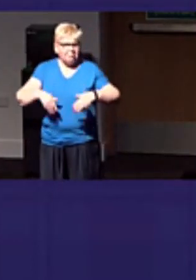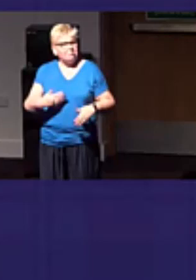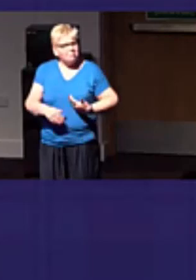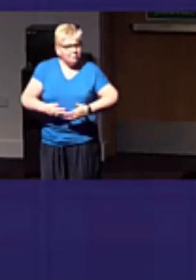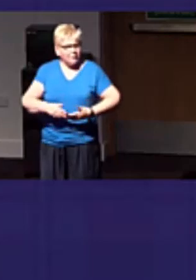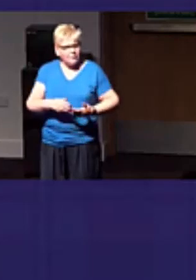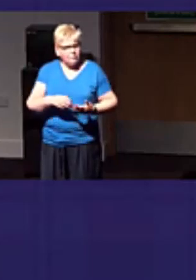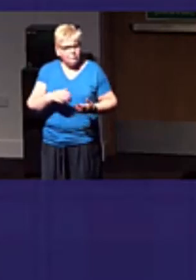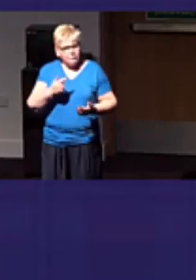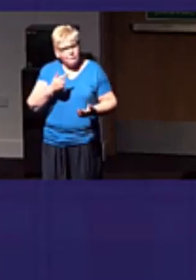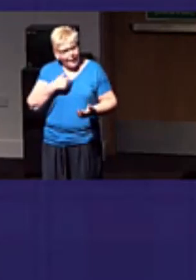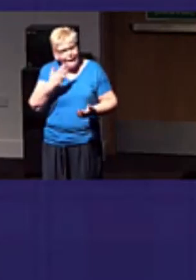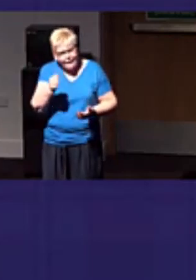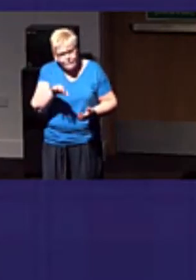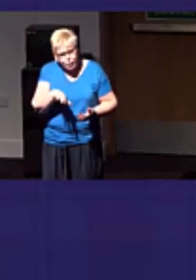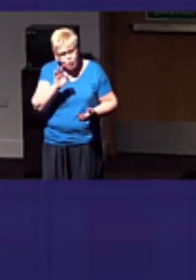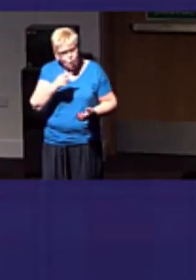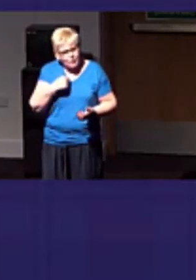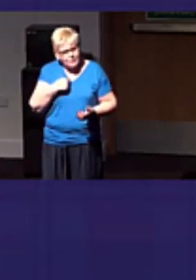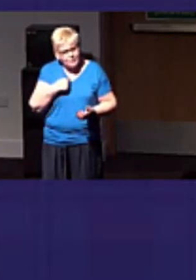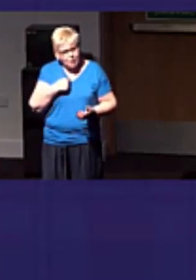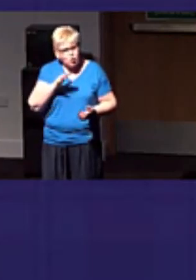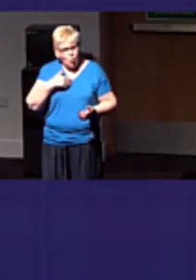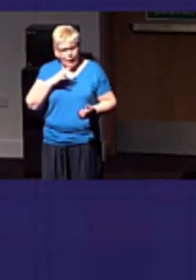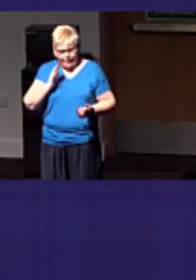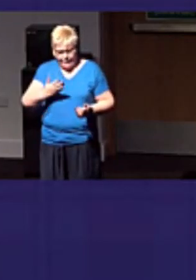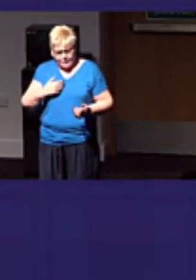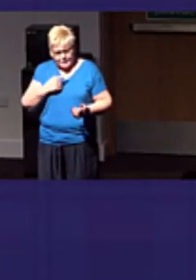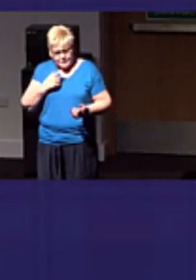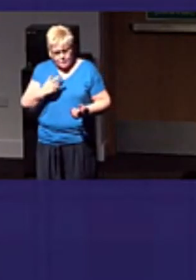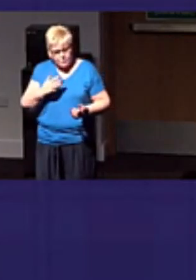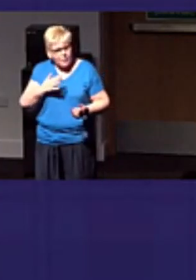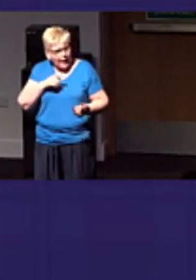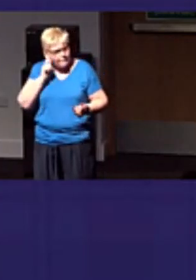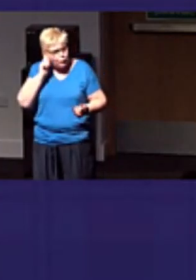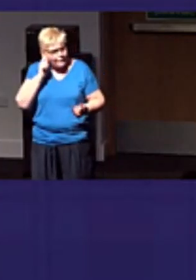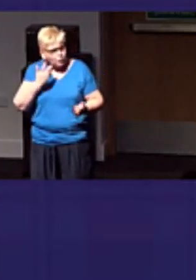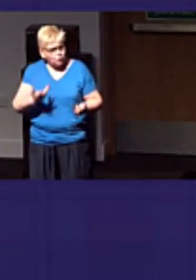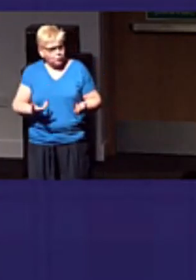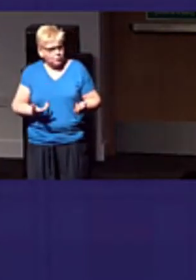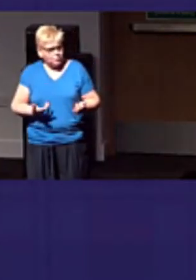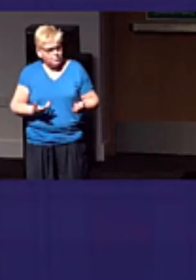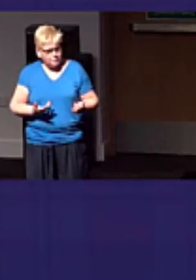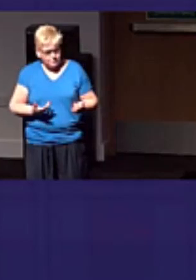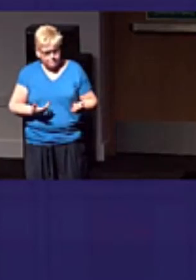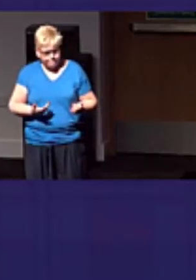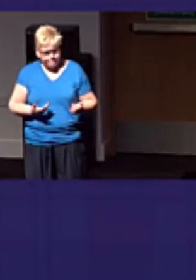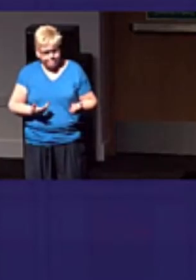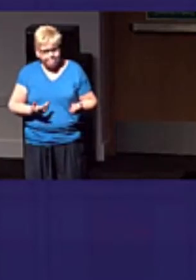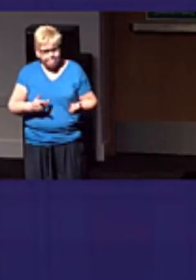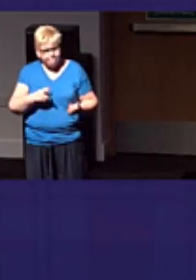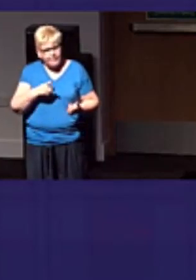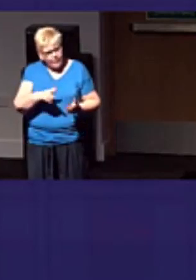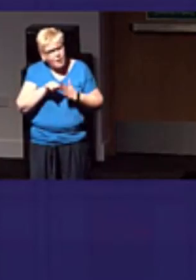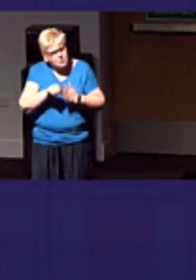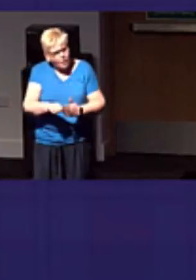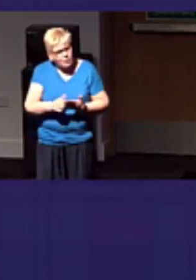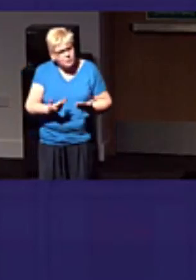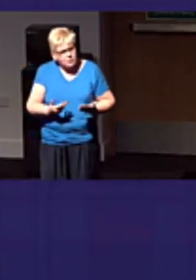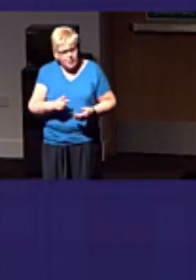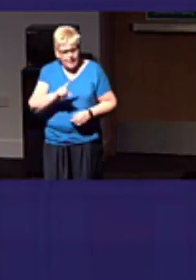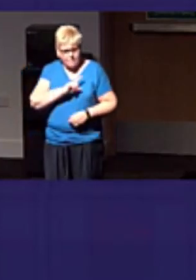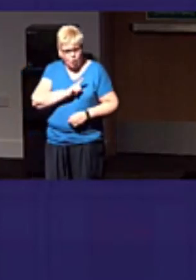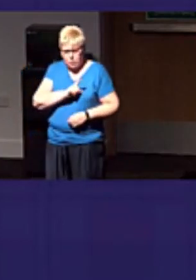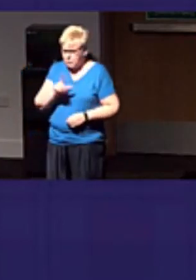I have that choice. So I have to check my privilege every time I say this job is hard. And that itself is hard, because while